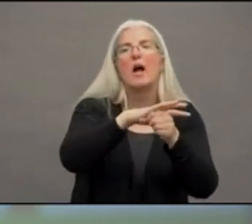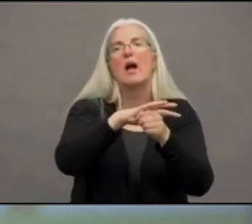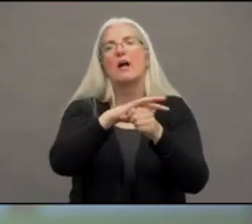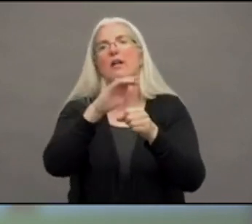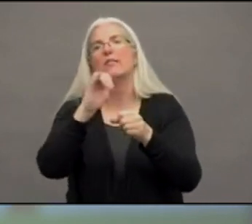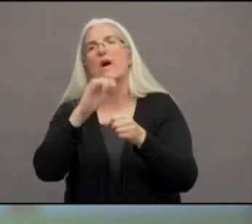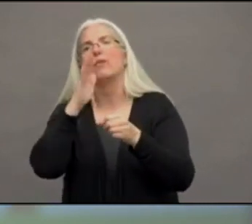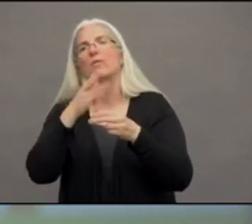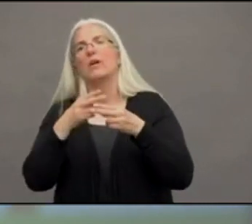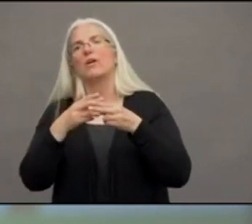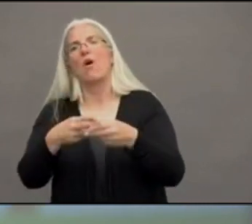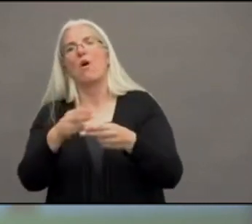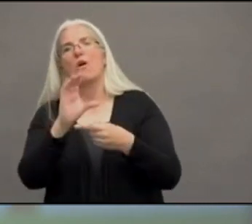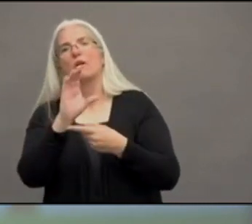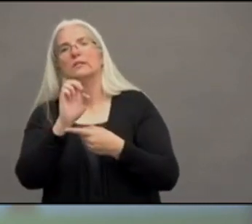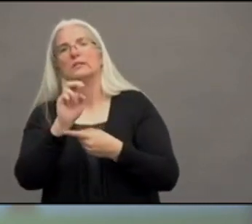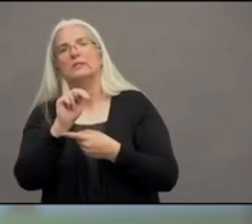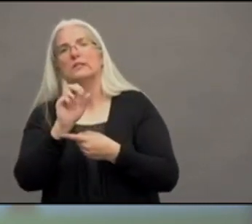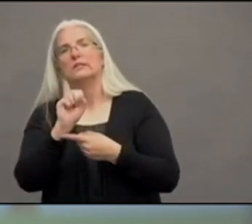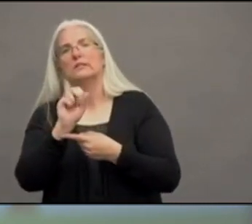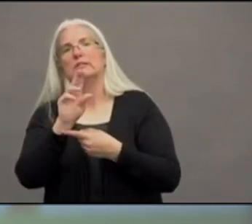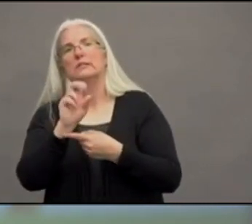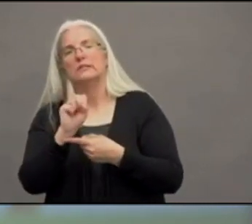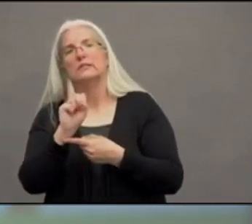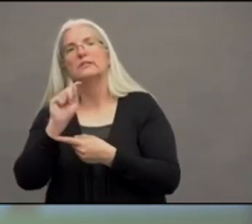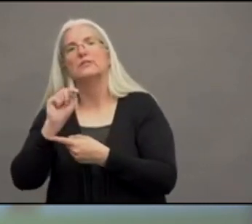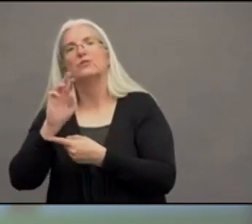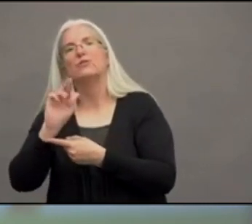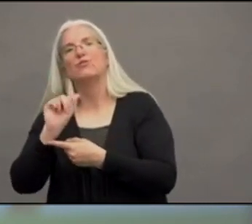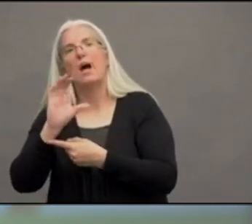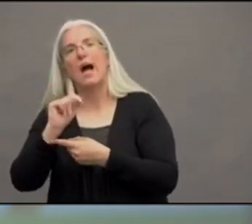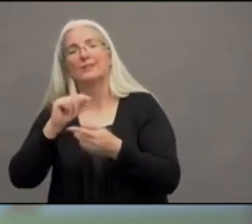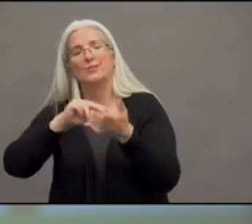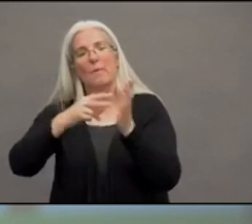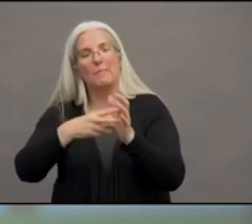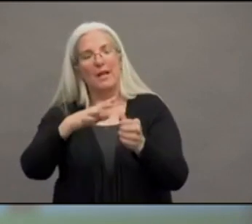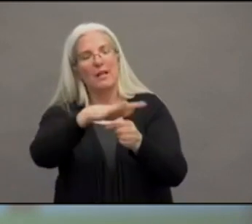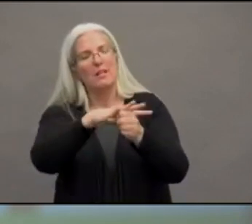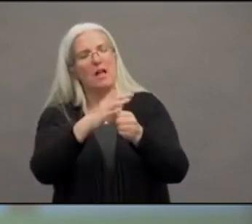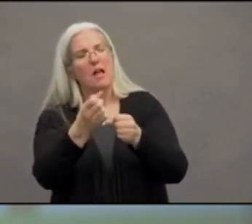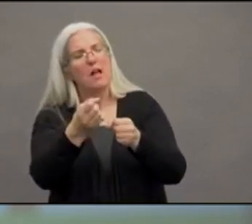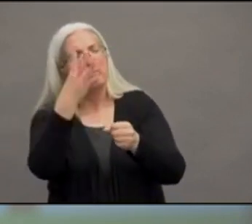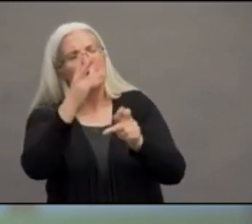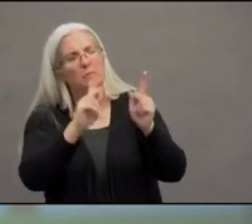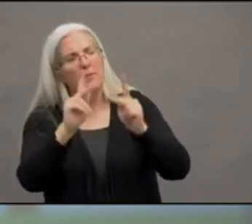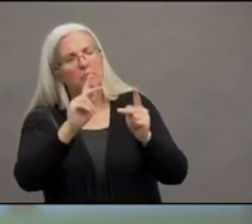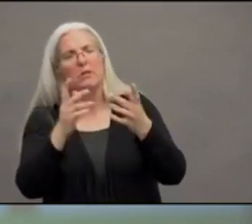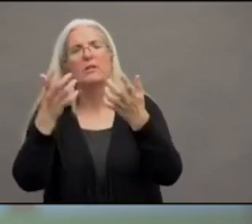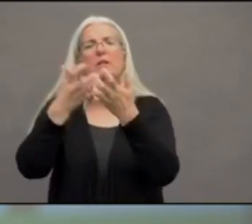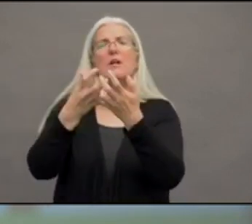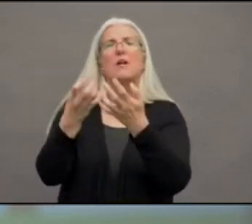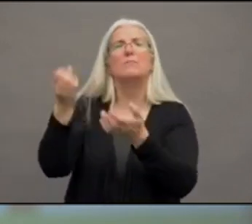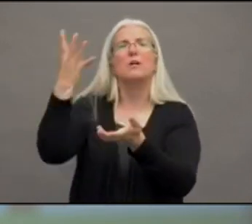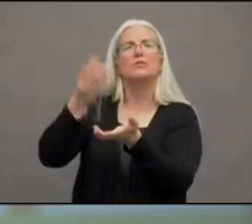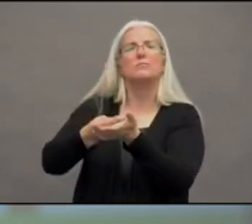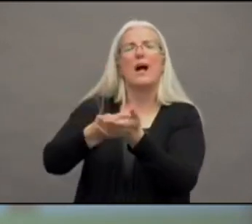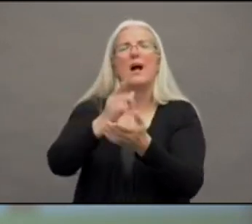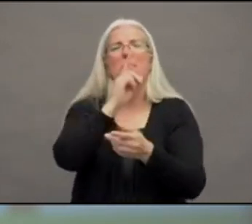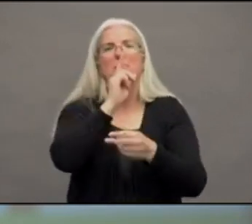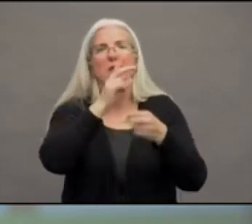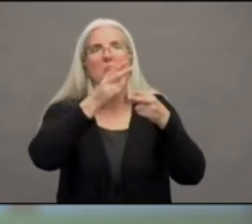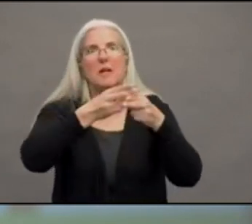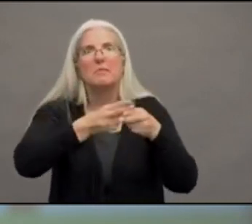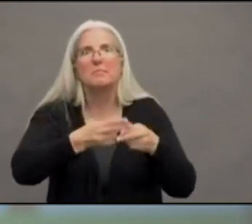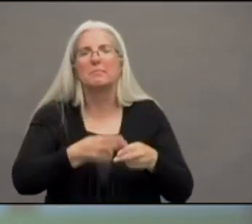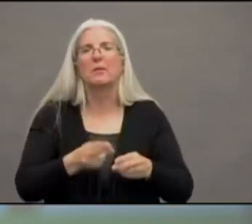be able to know for over 70 years who exactly is living at, say, 123 First Street.